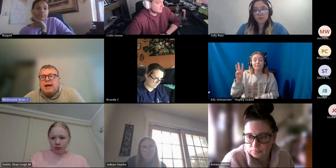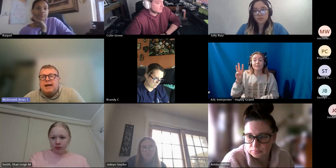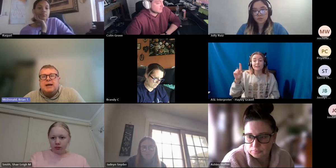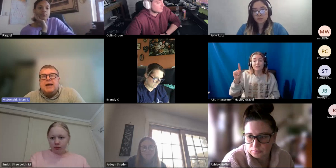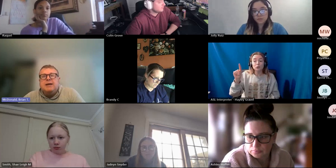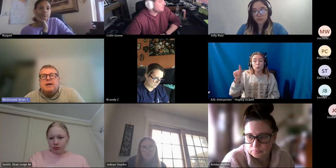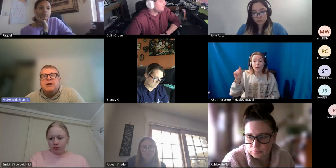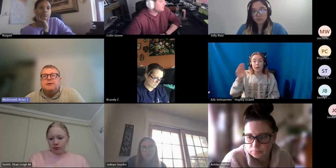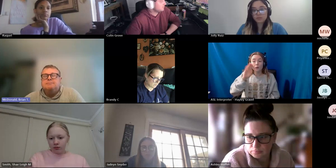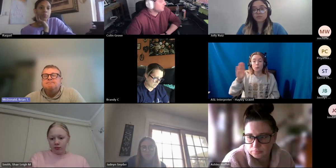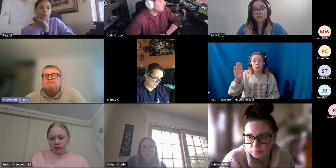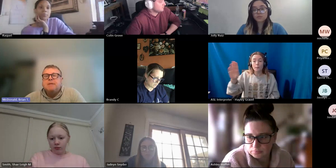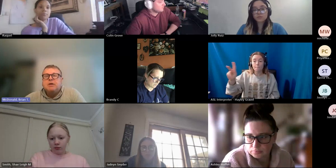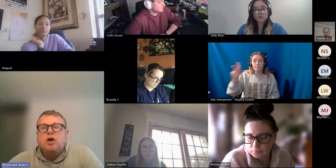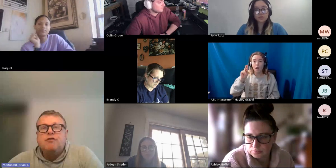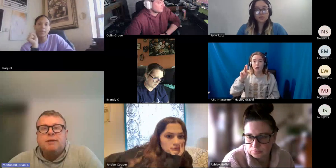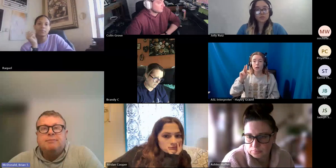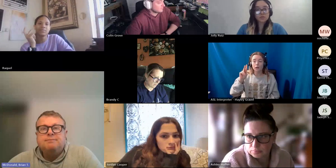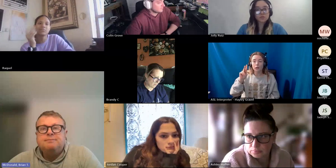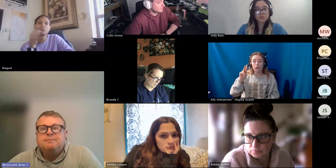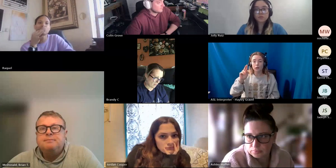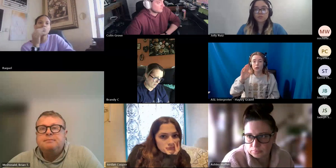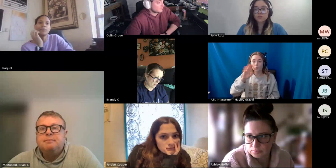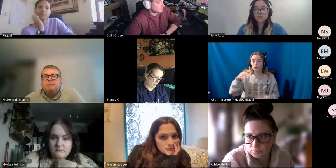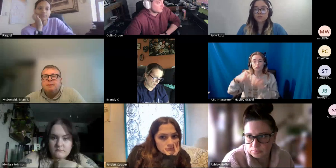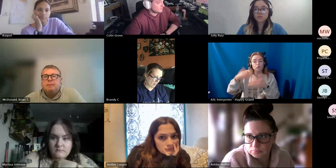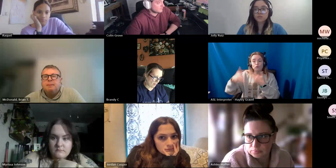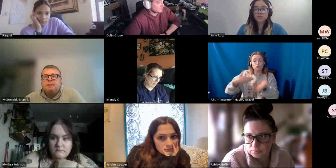We'll come back and we'll go from there.